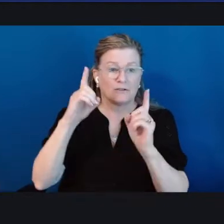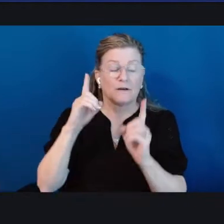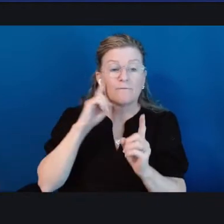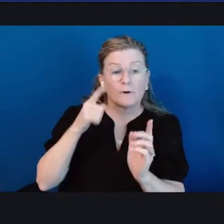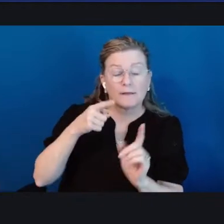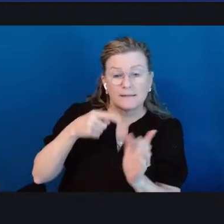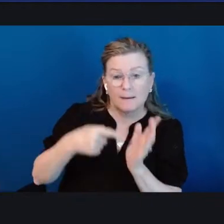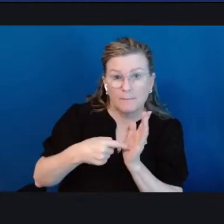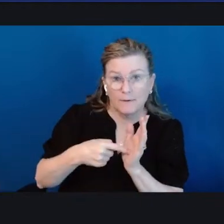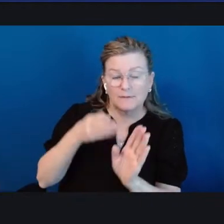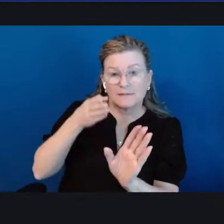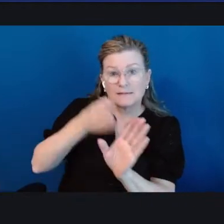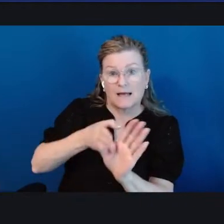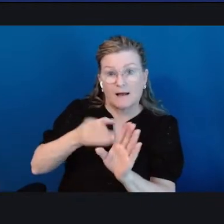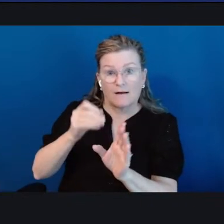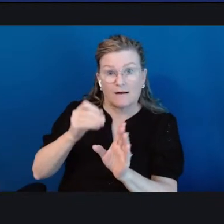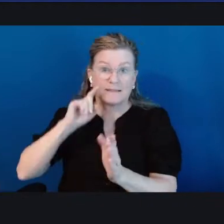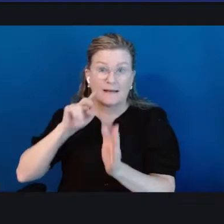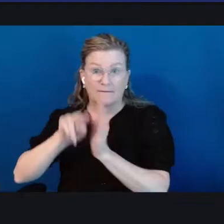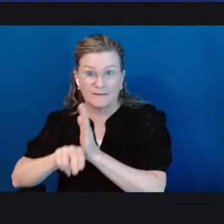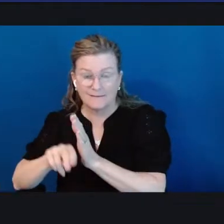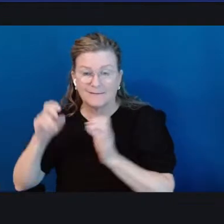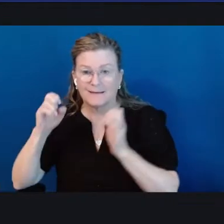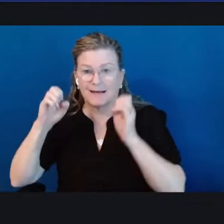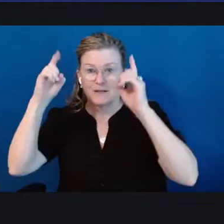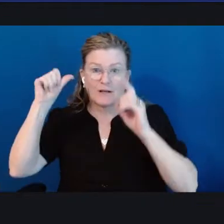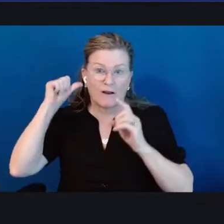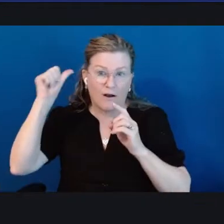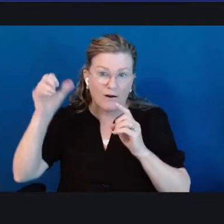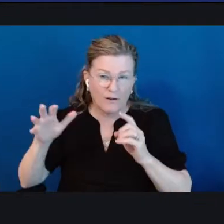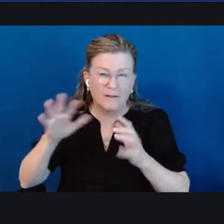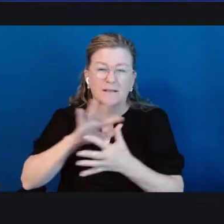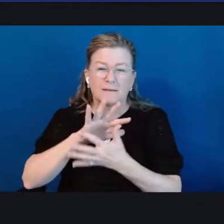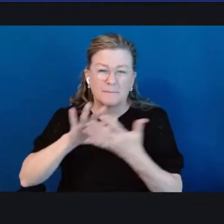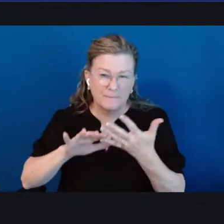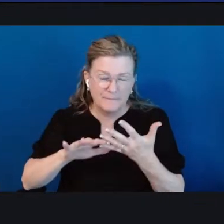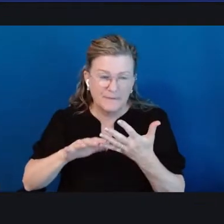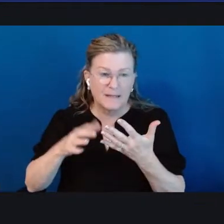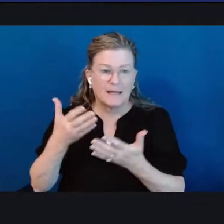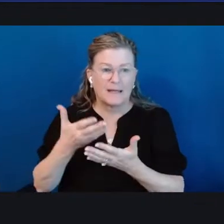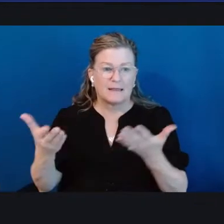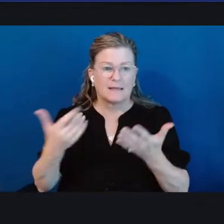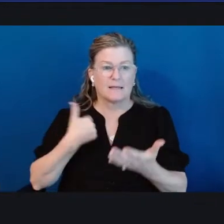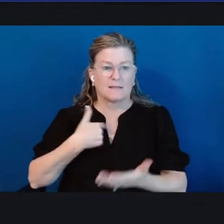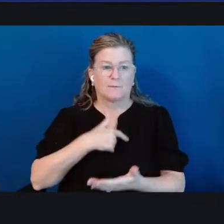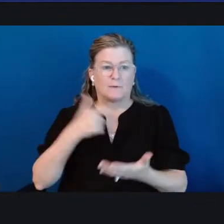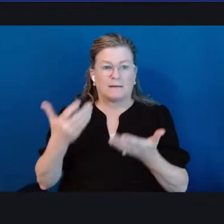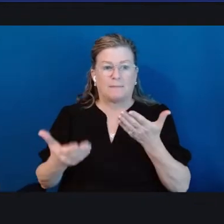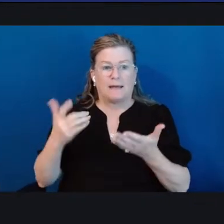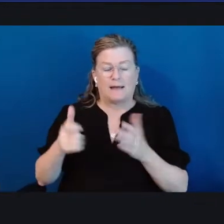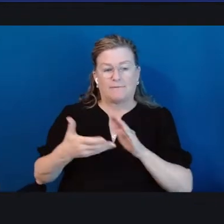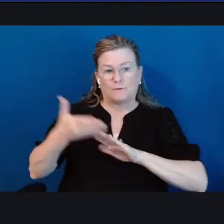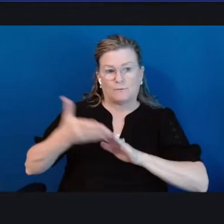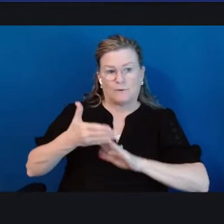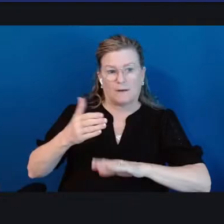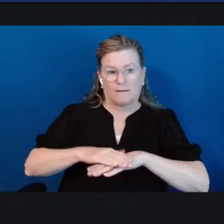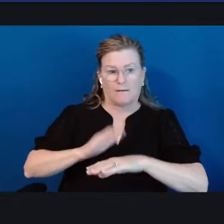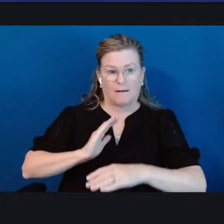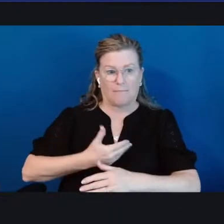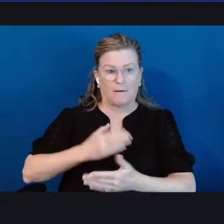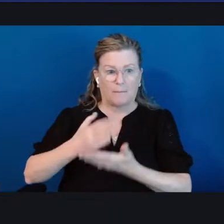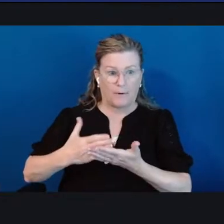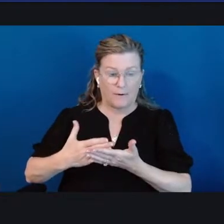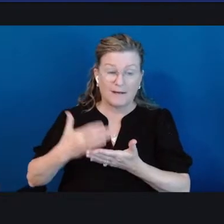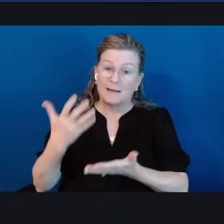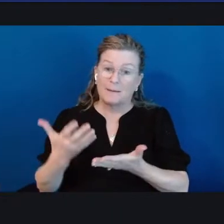of deafness, educational audiology. And those are things that we may have to do on our part, which may